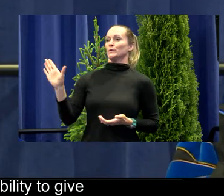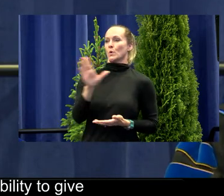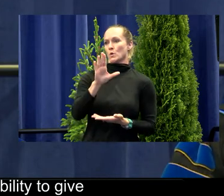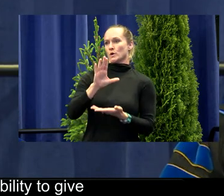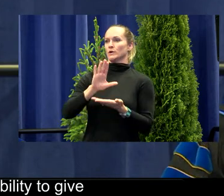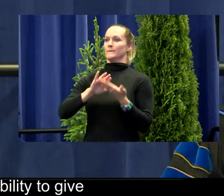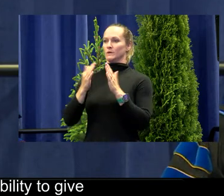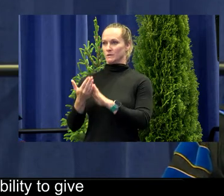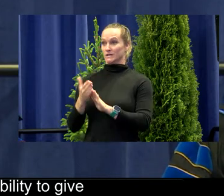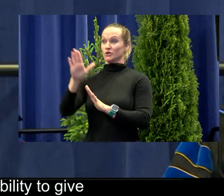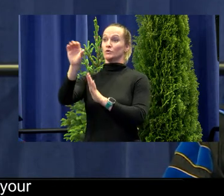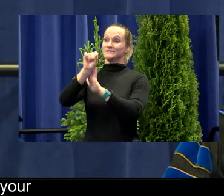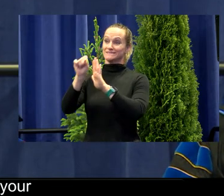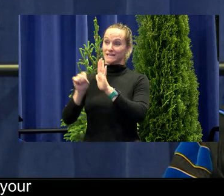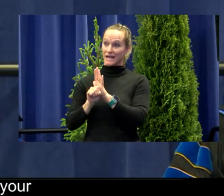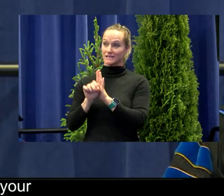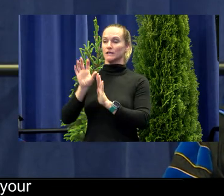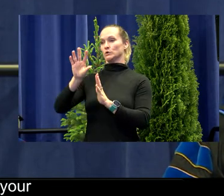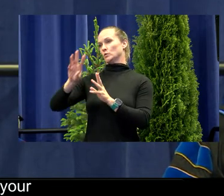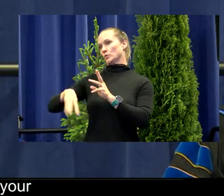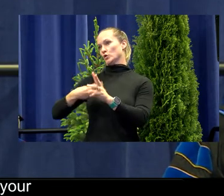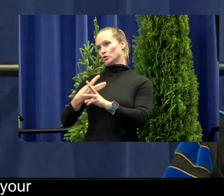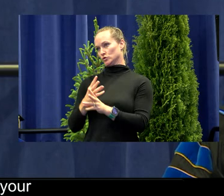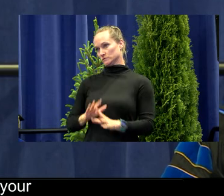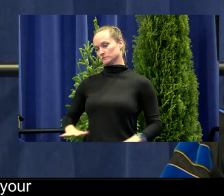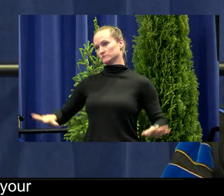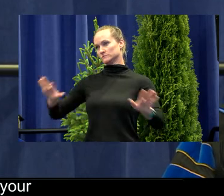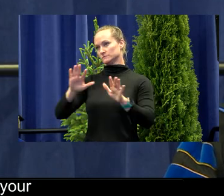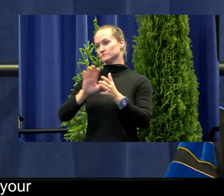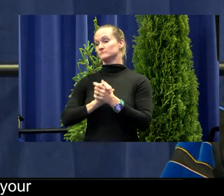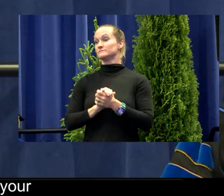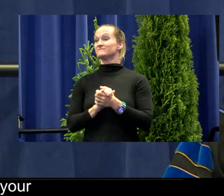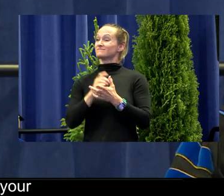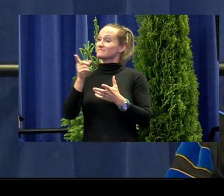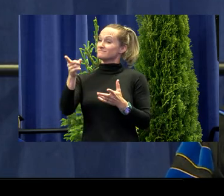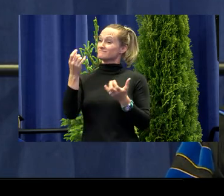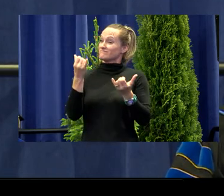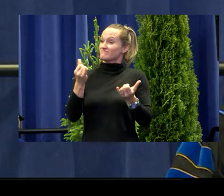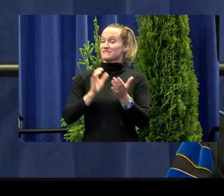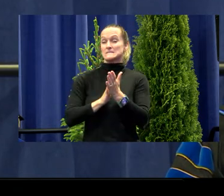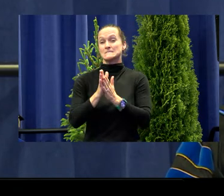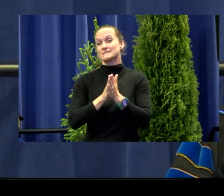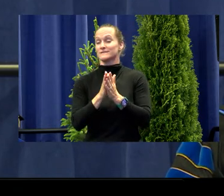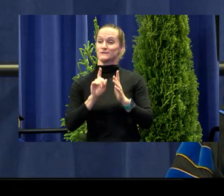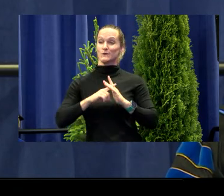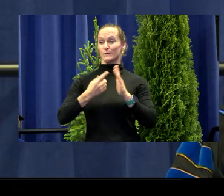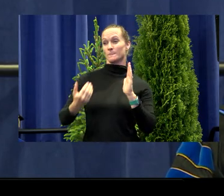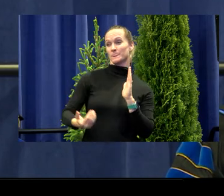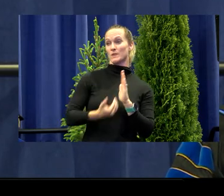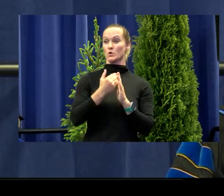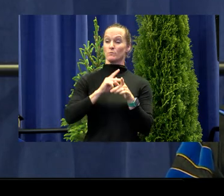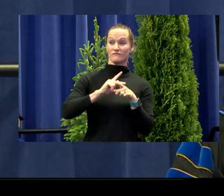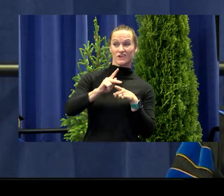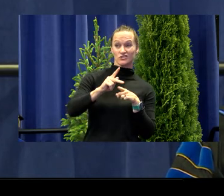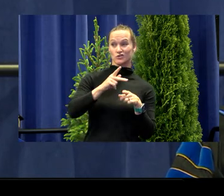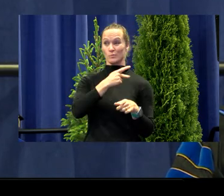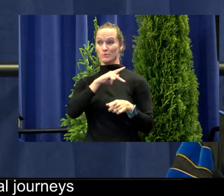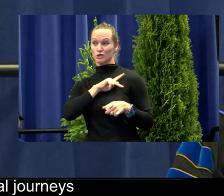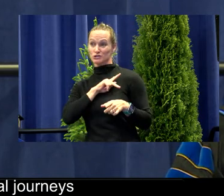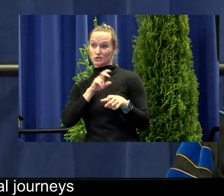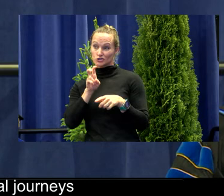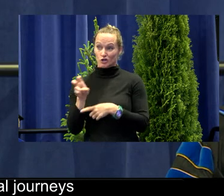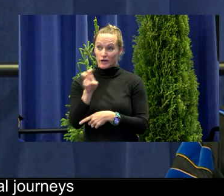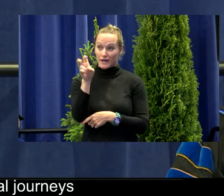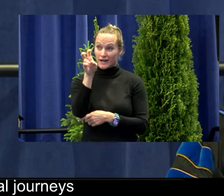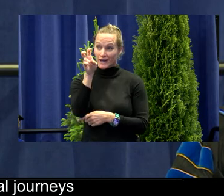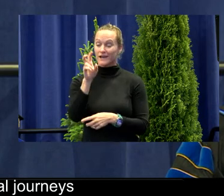your state, and your world. As you embark on the exciting personal and professional journeys that lie ahead, remember not only